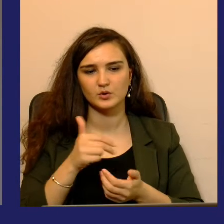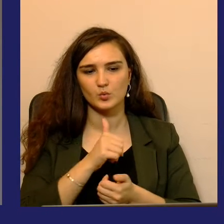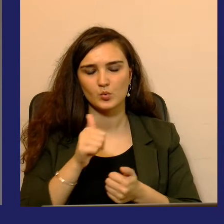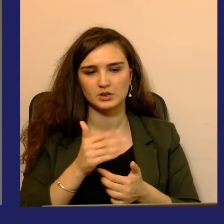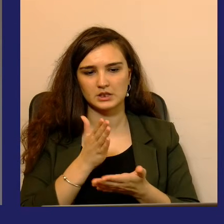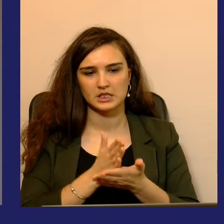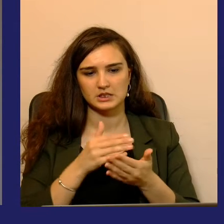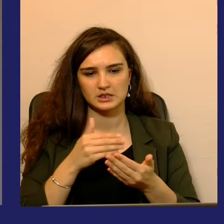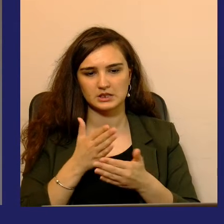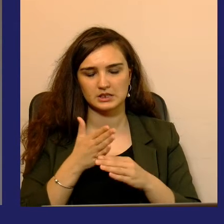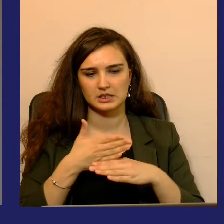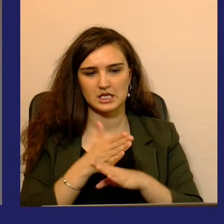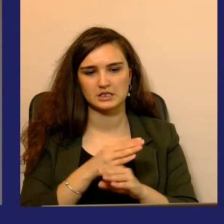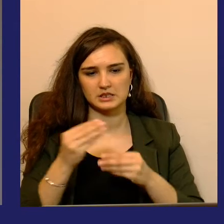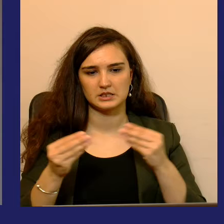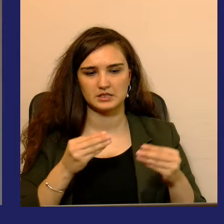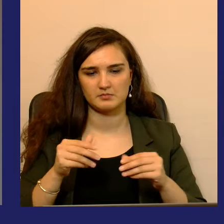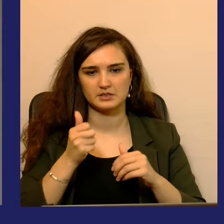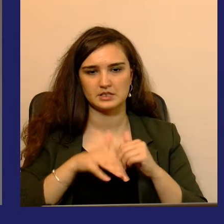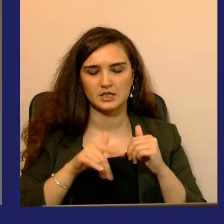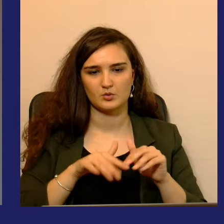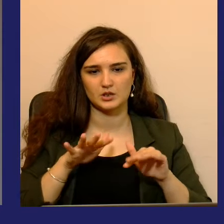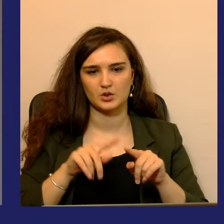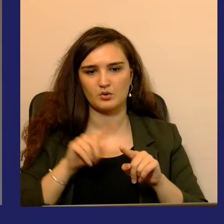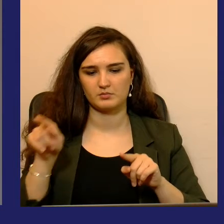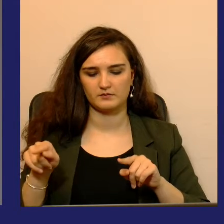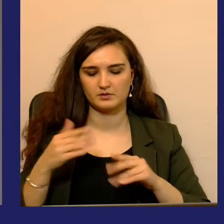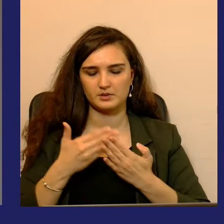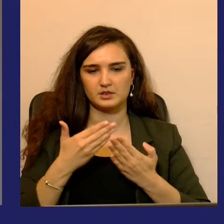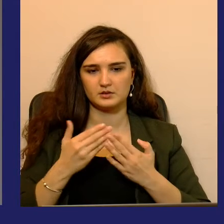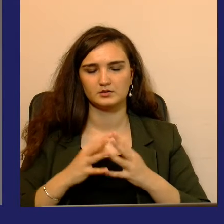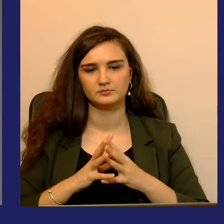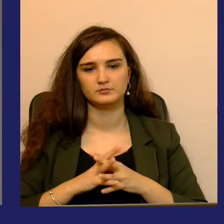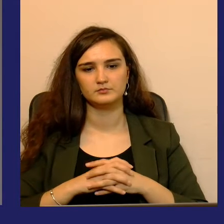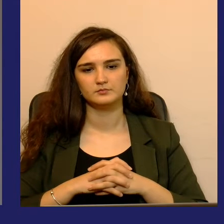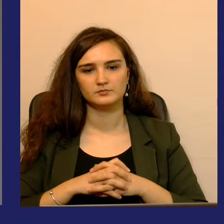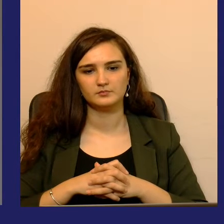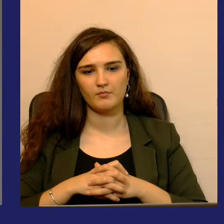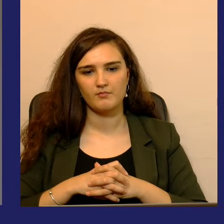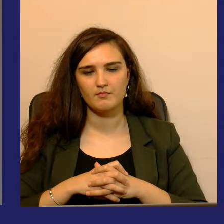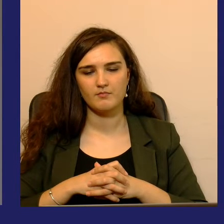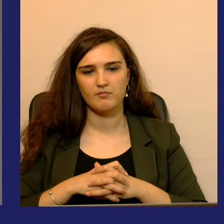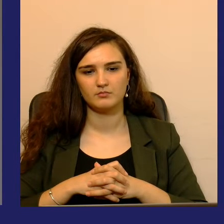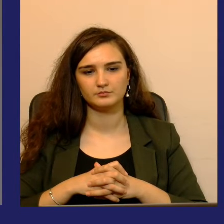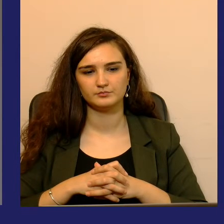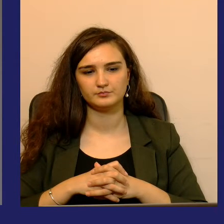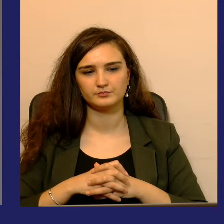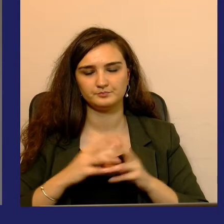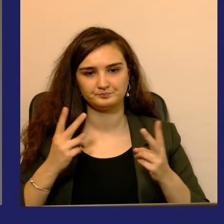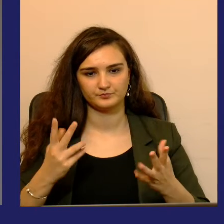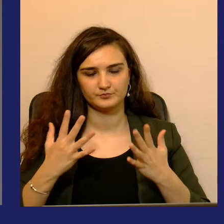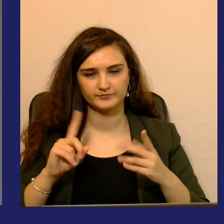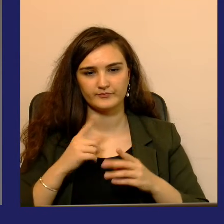the local level in elections. I think it's pretty obvious that state resources